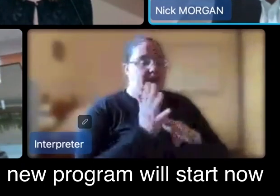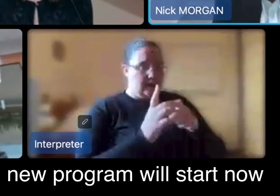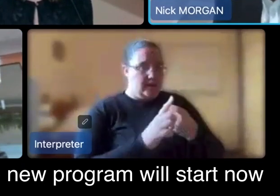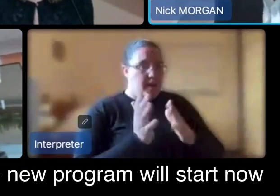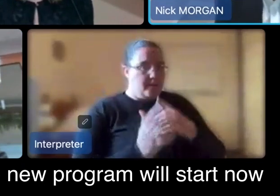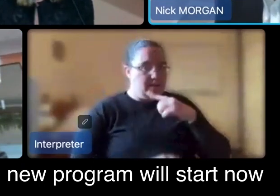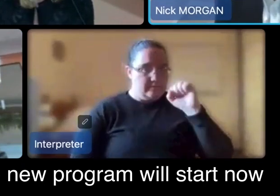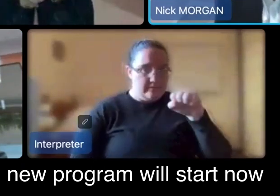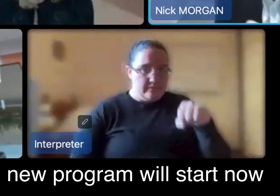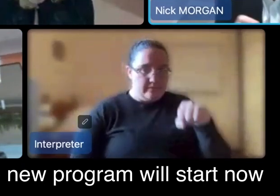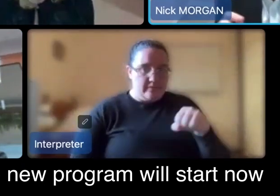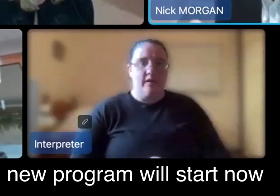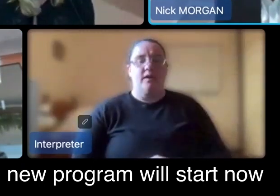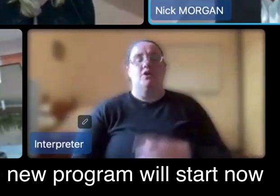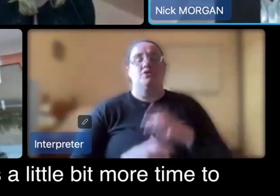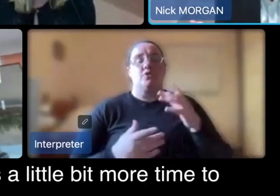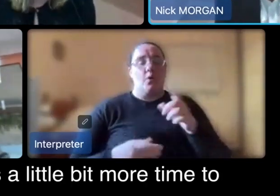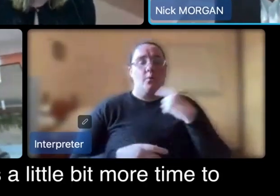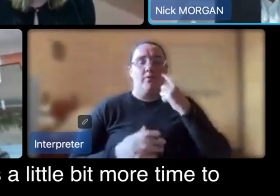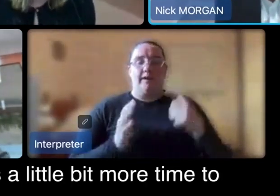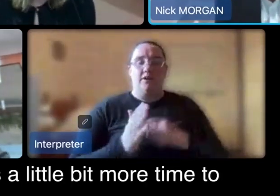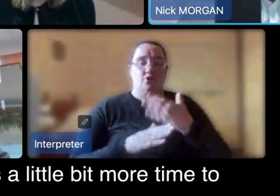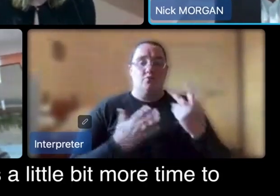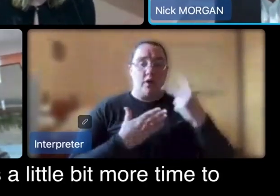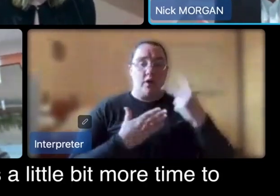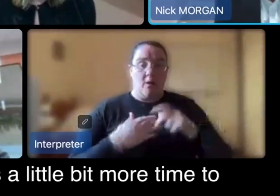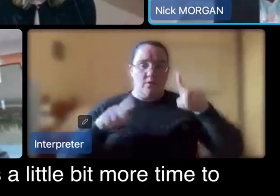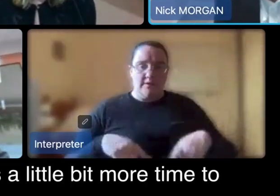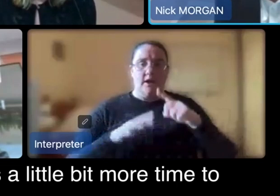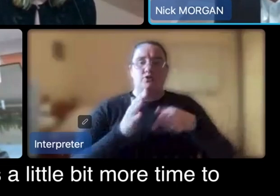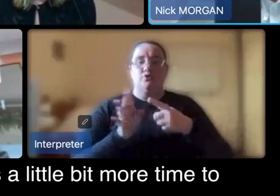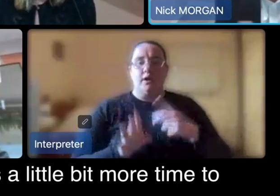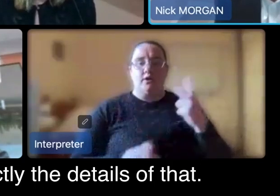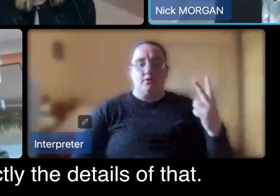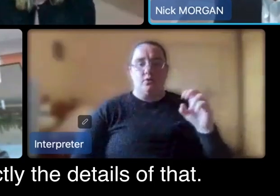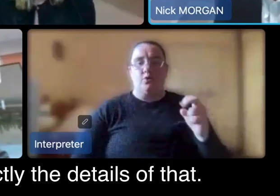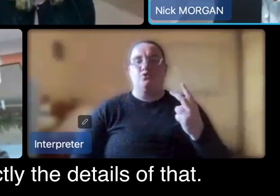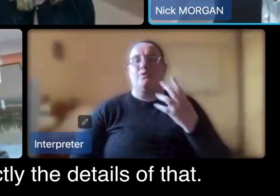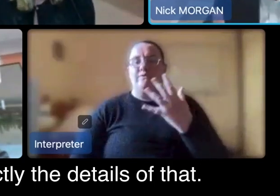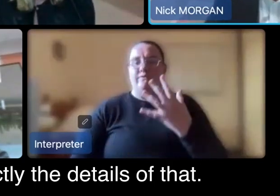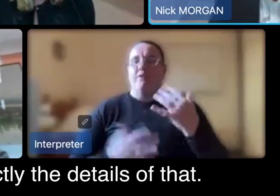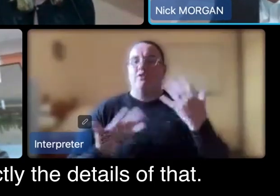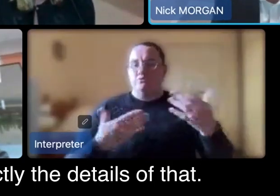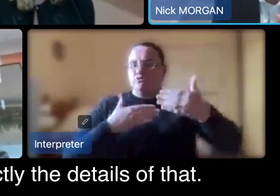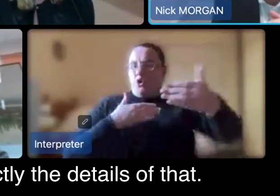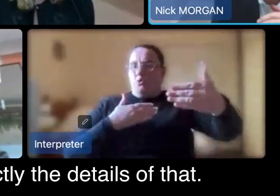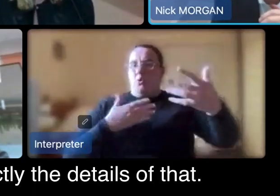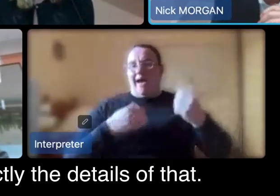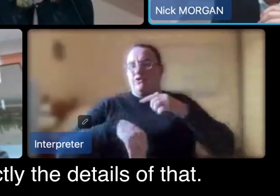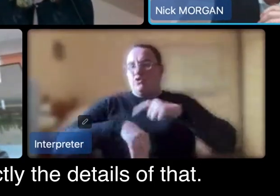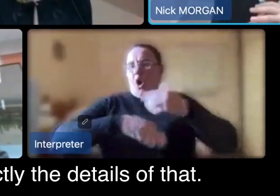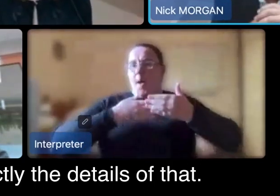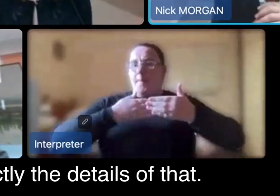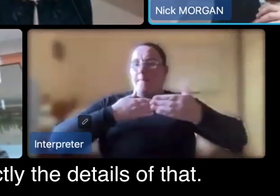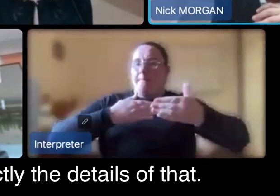firstly, recognising the new program will start now in July 2025, there is a little bit more time to work through exactly the